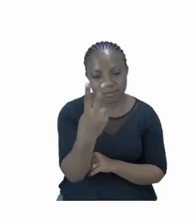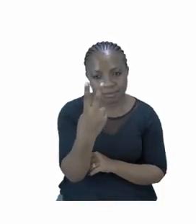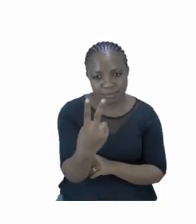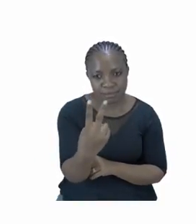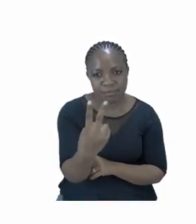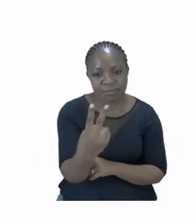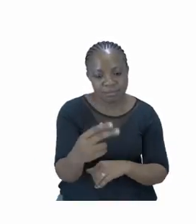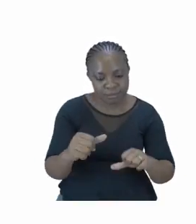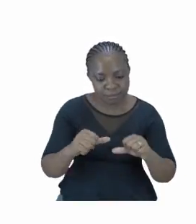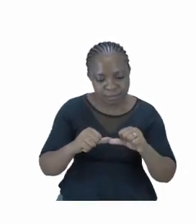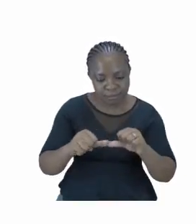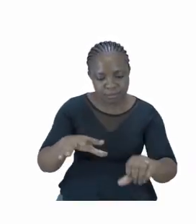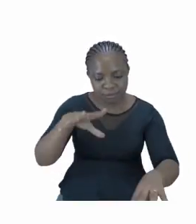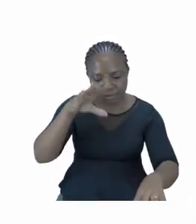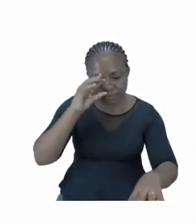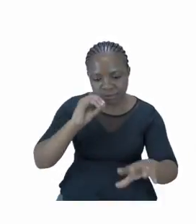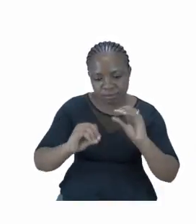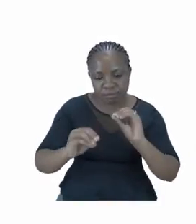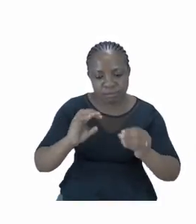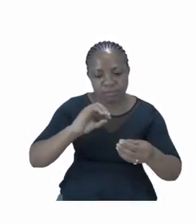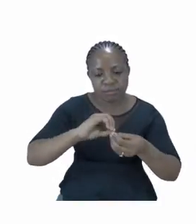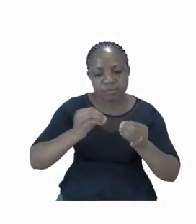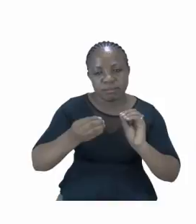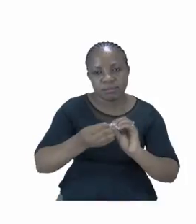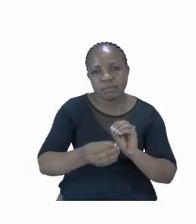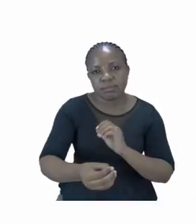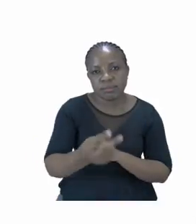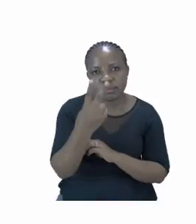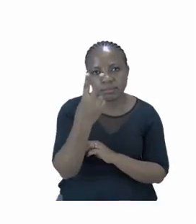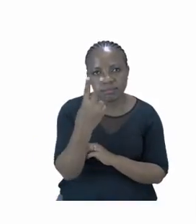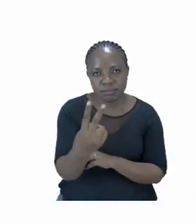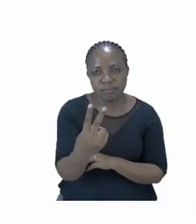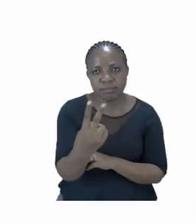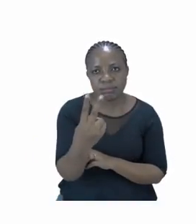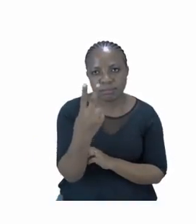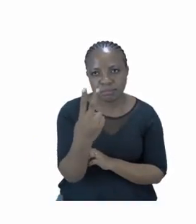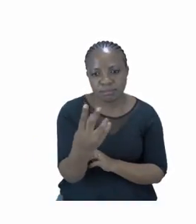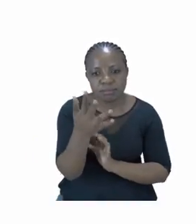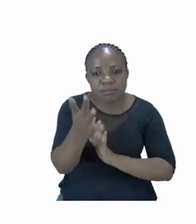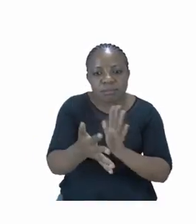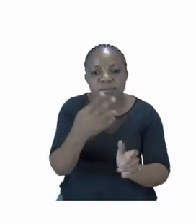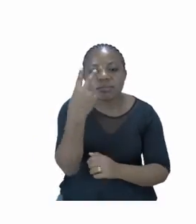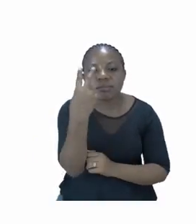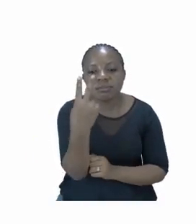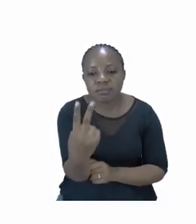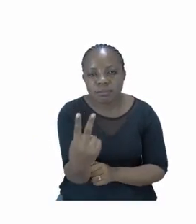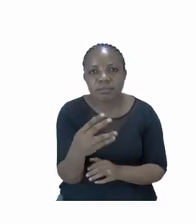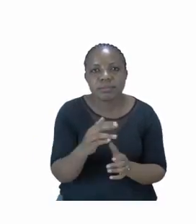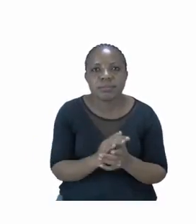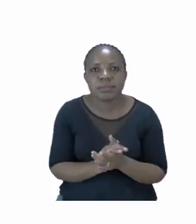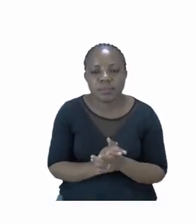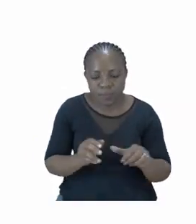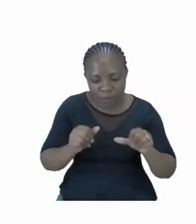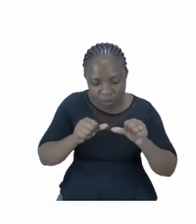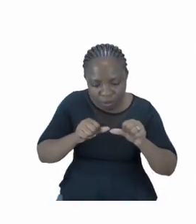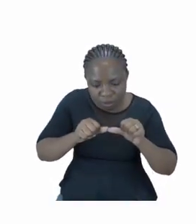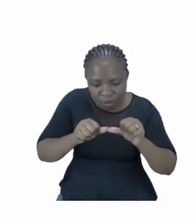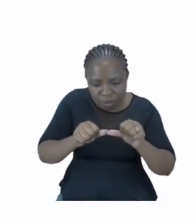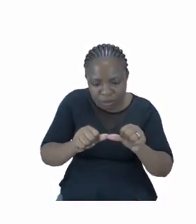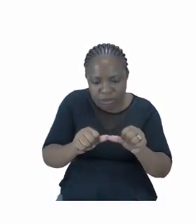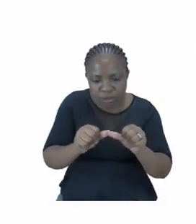2. Very good. And we are going to be writing the number